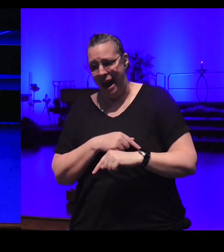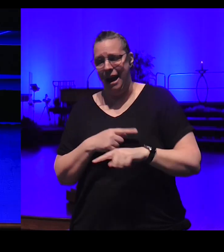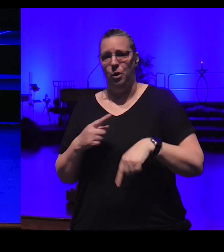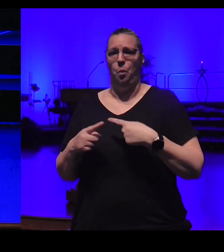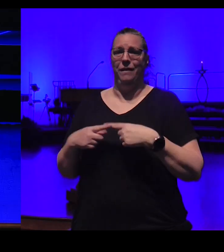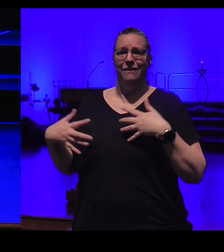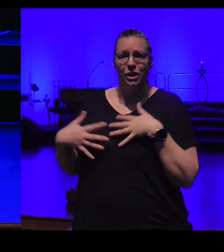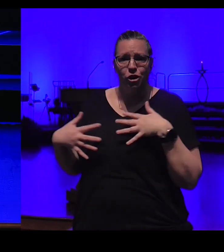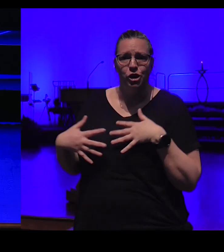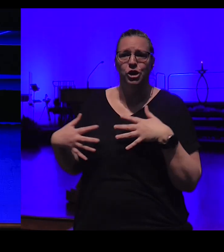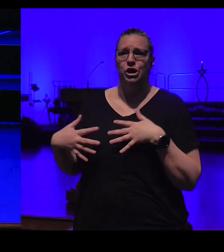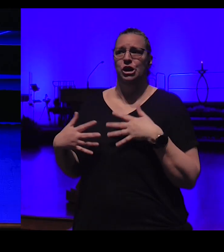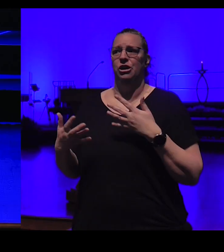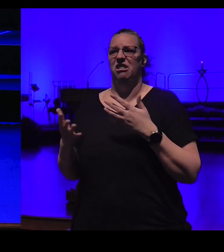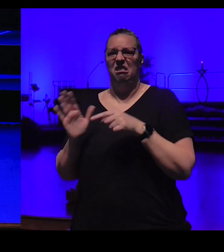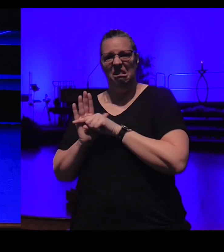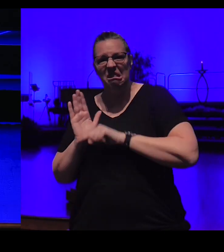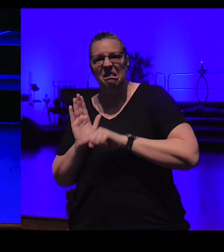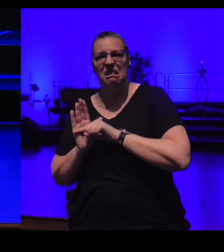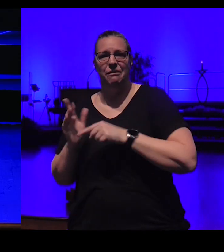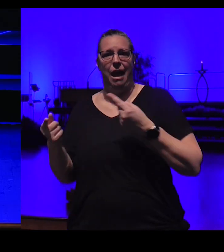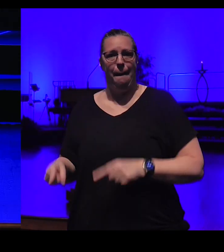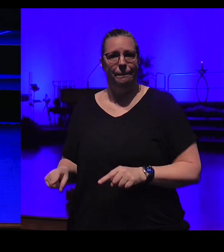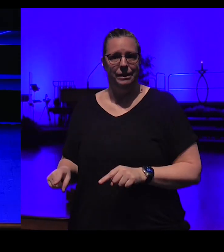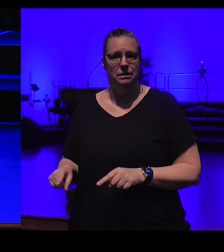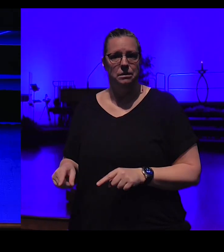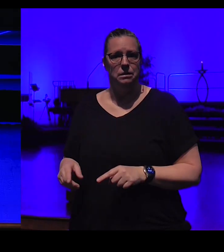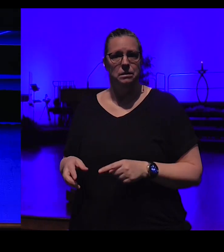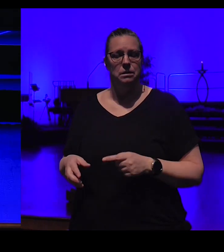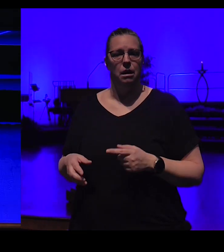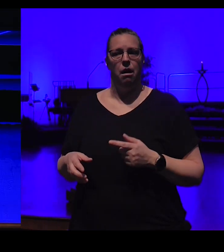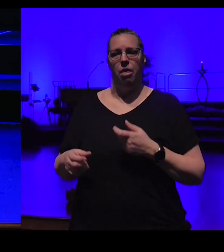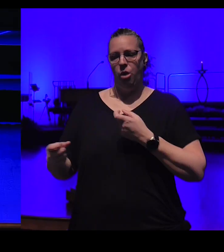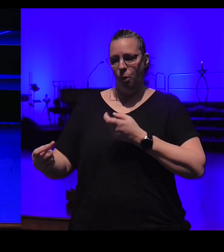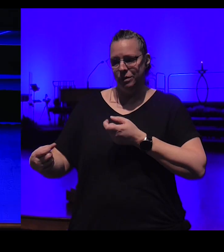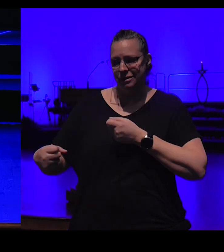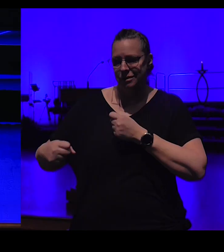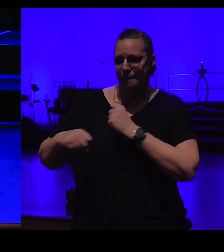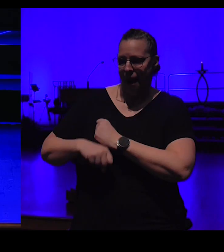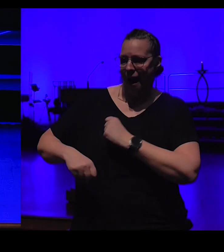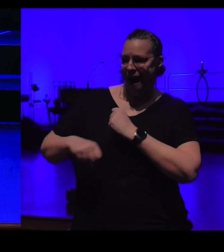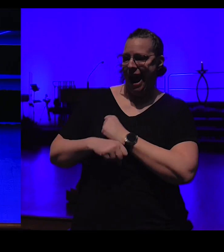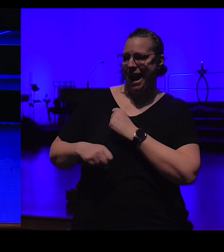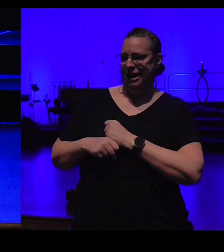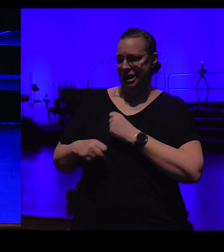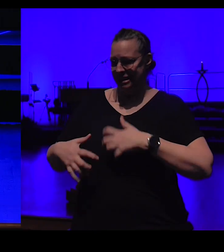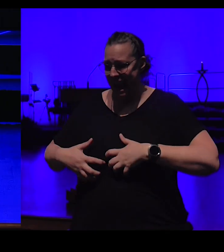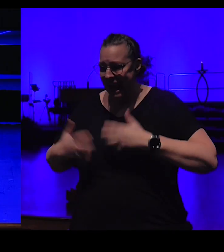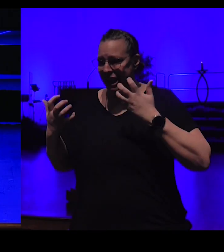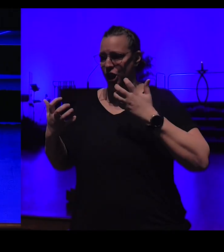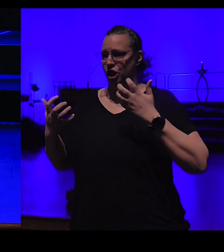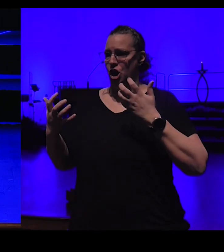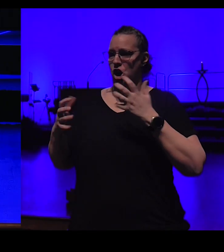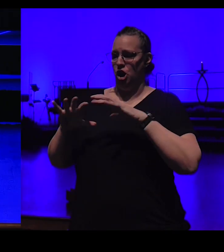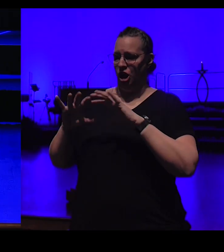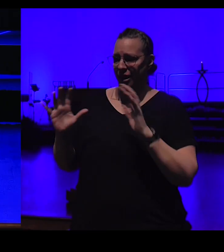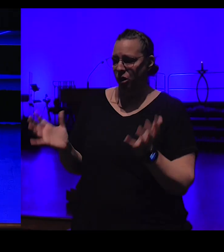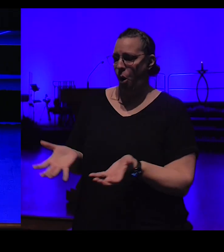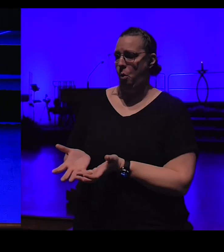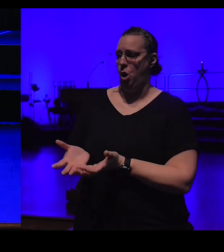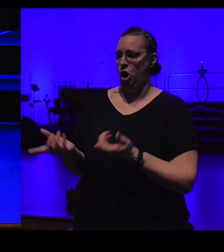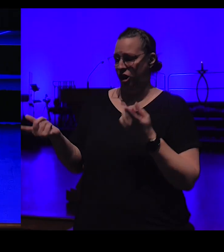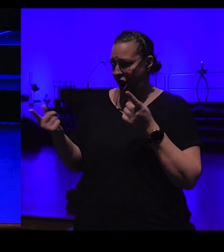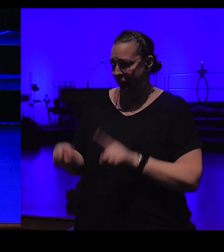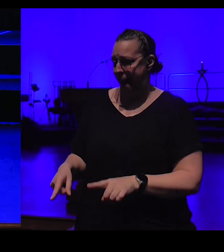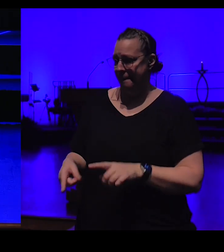fear? How do we return to faith when those battles of anger are raging in the world around us and